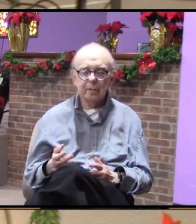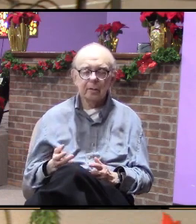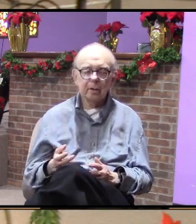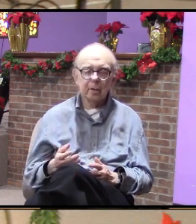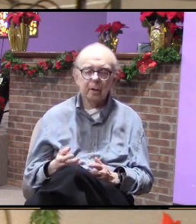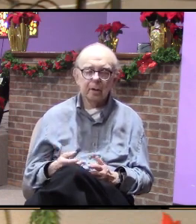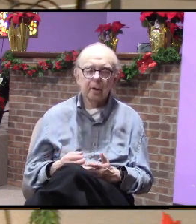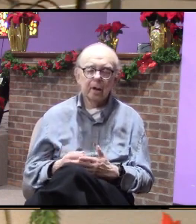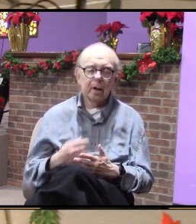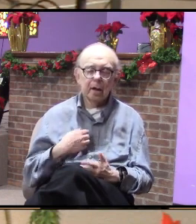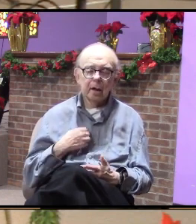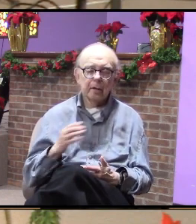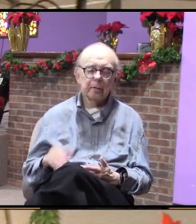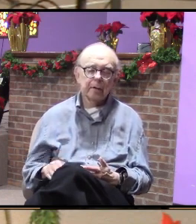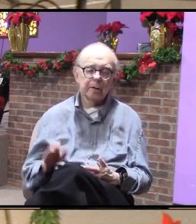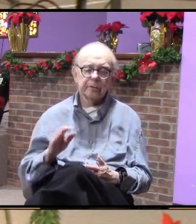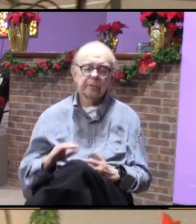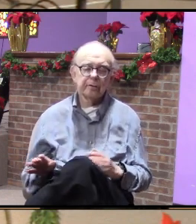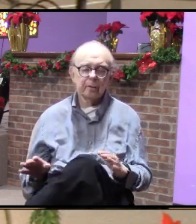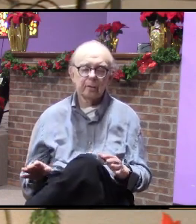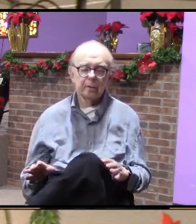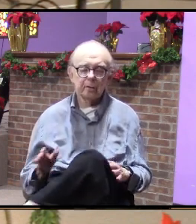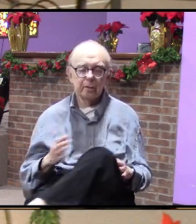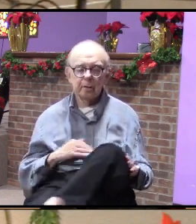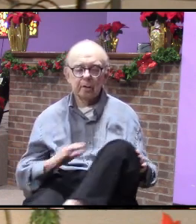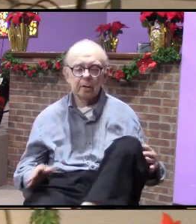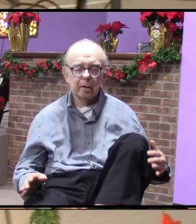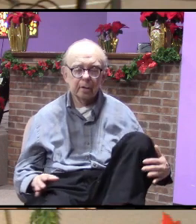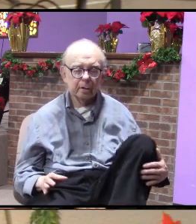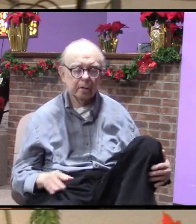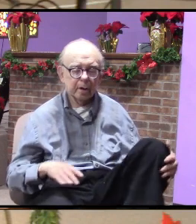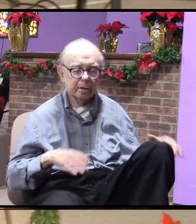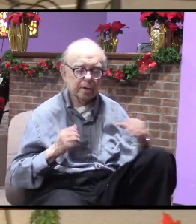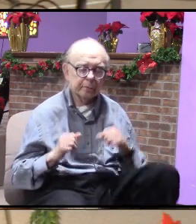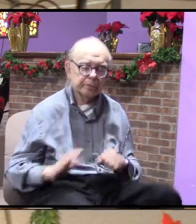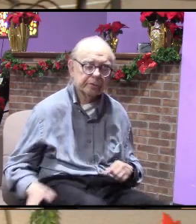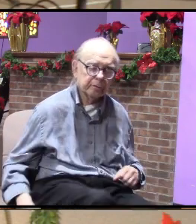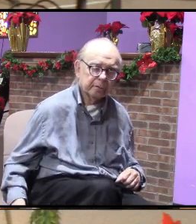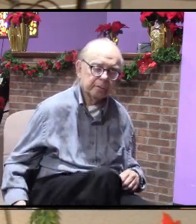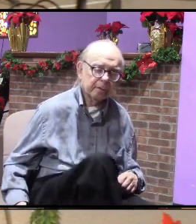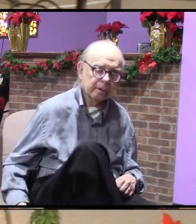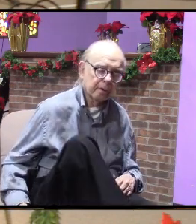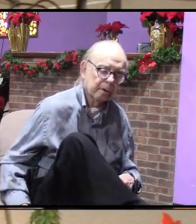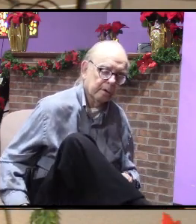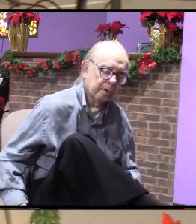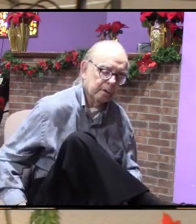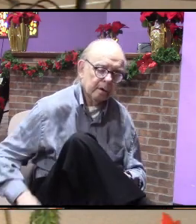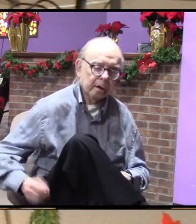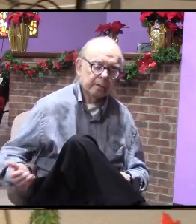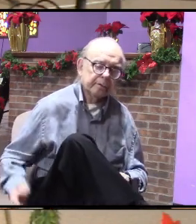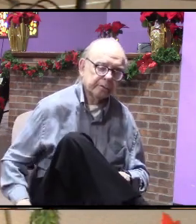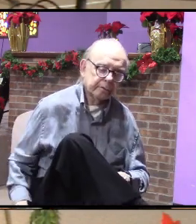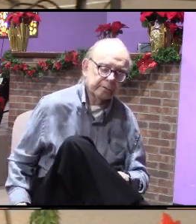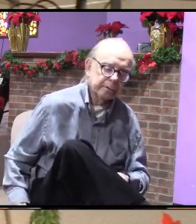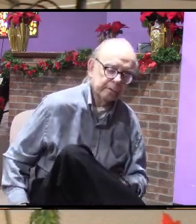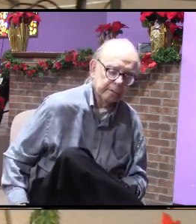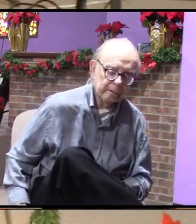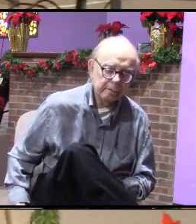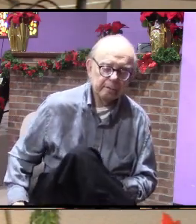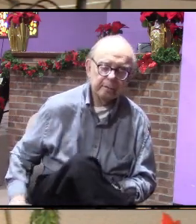And helping raise these children, my children, adopted children, other children,